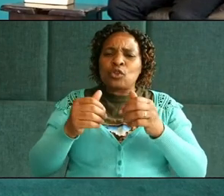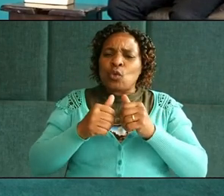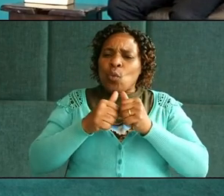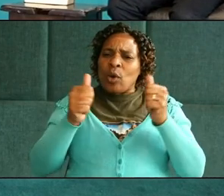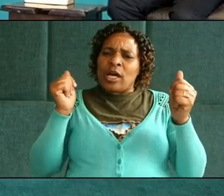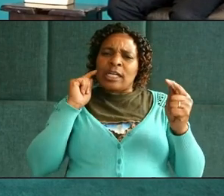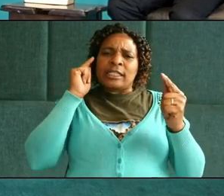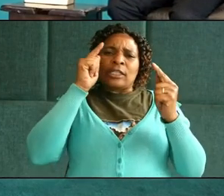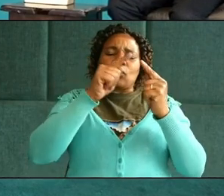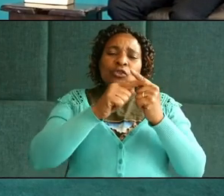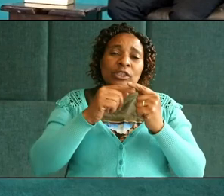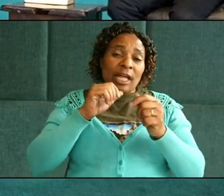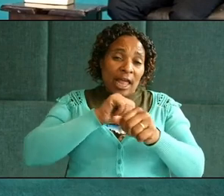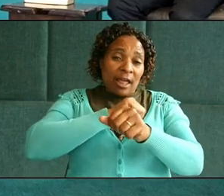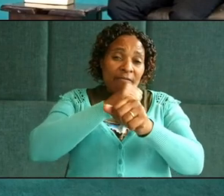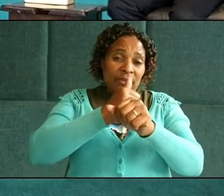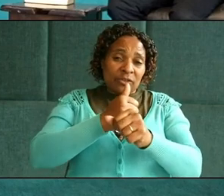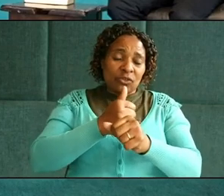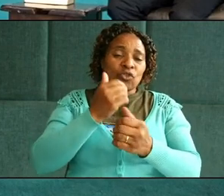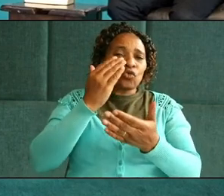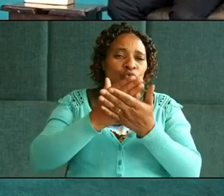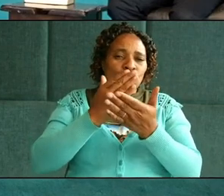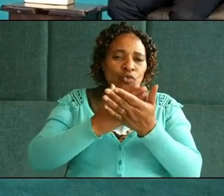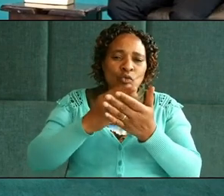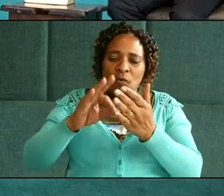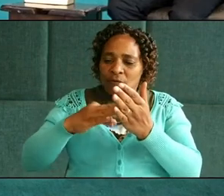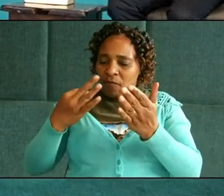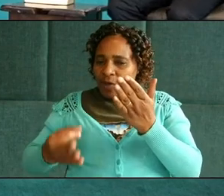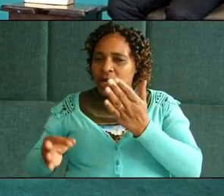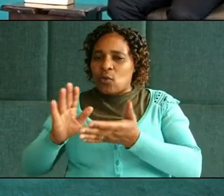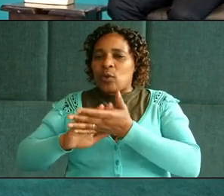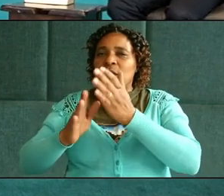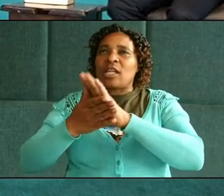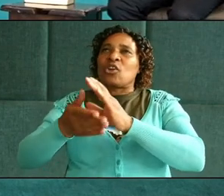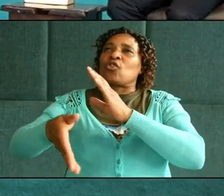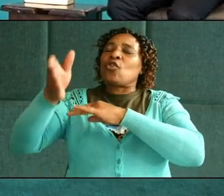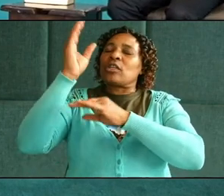well-intentioned effort will ultimately fail without God's blessing.